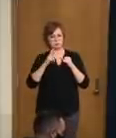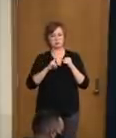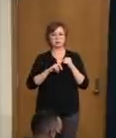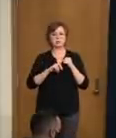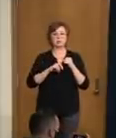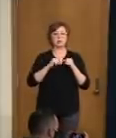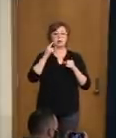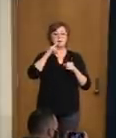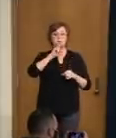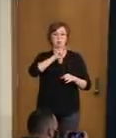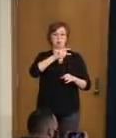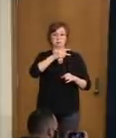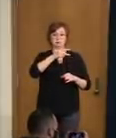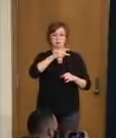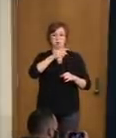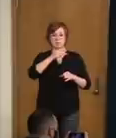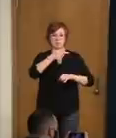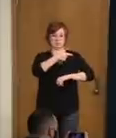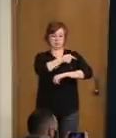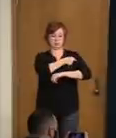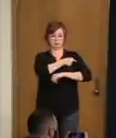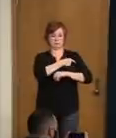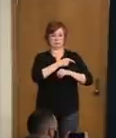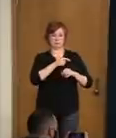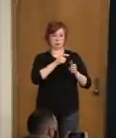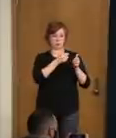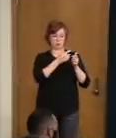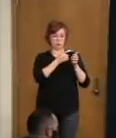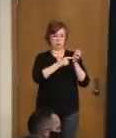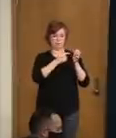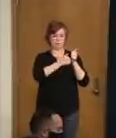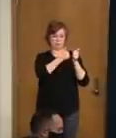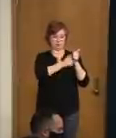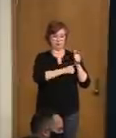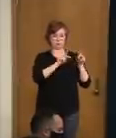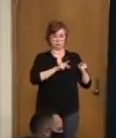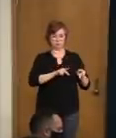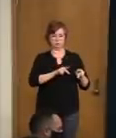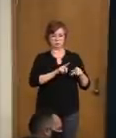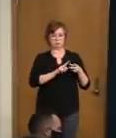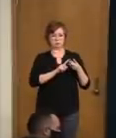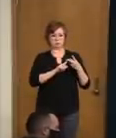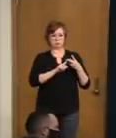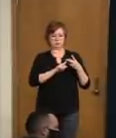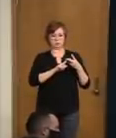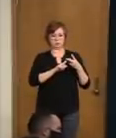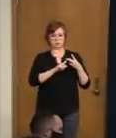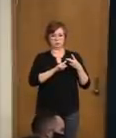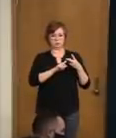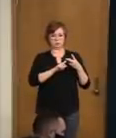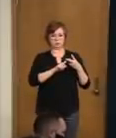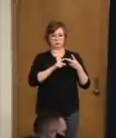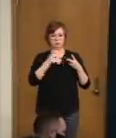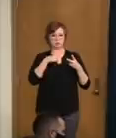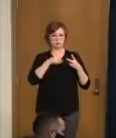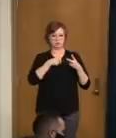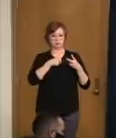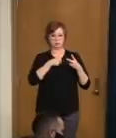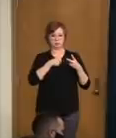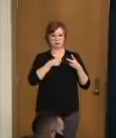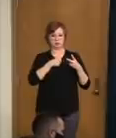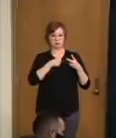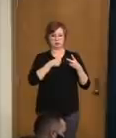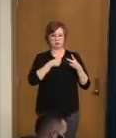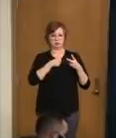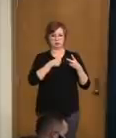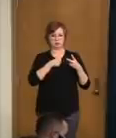second doses that we are going to require, without knowing what confirmed doses we will see in April. So we will not run